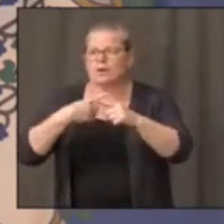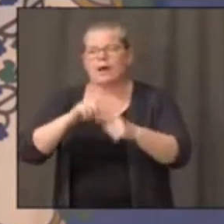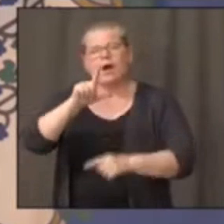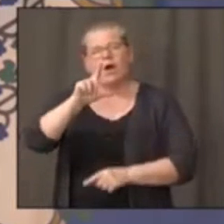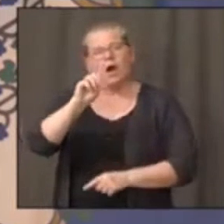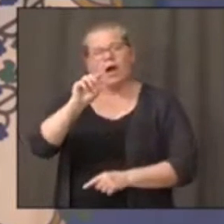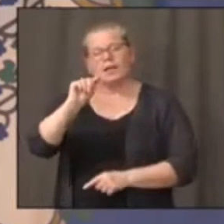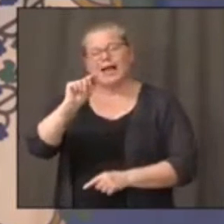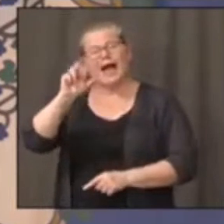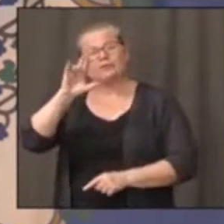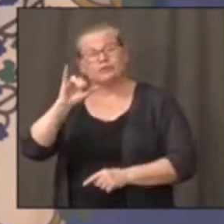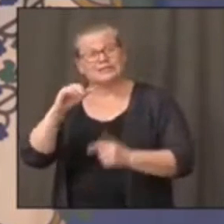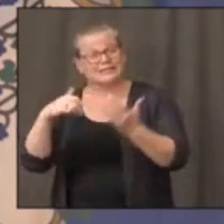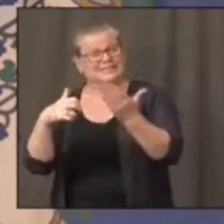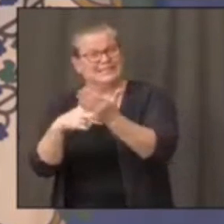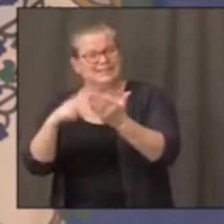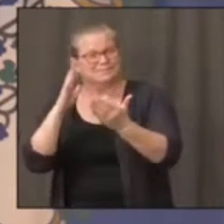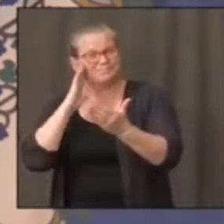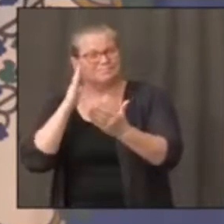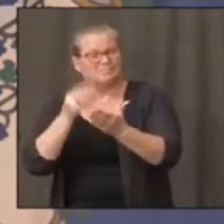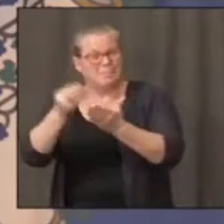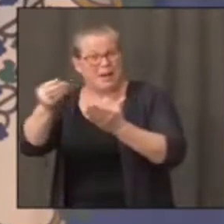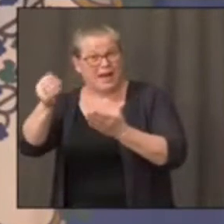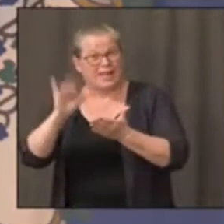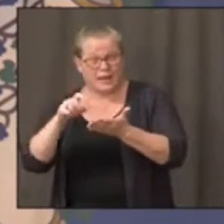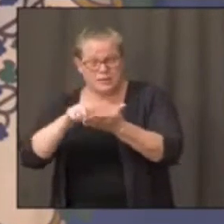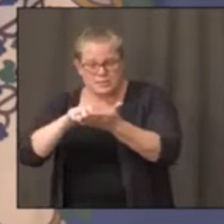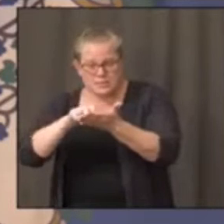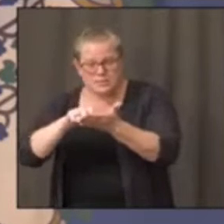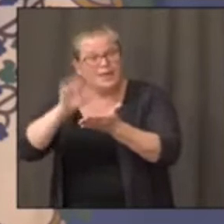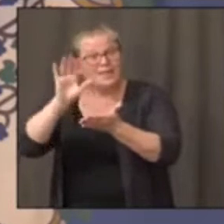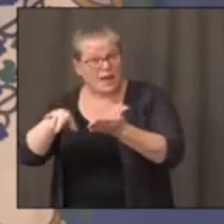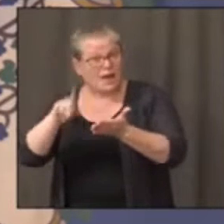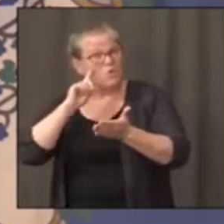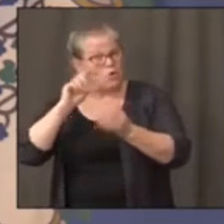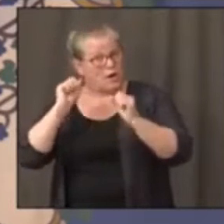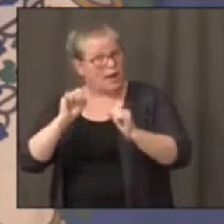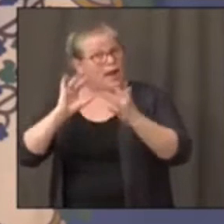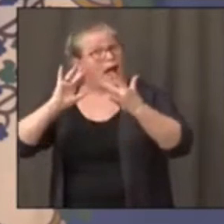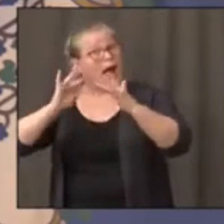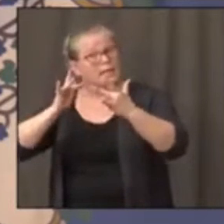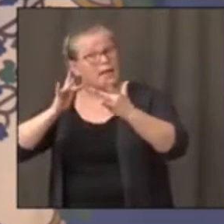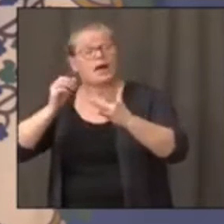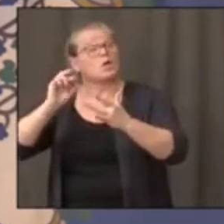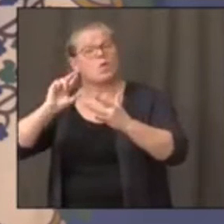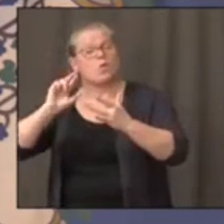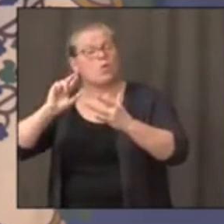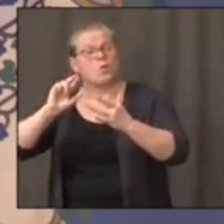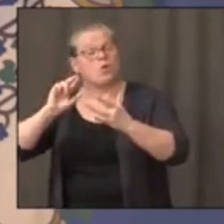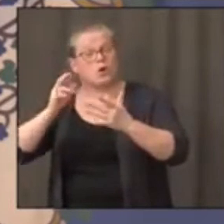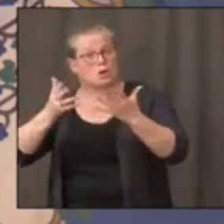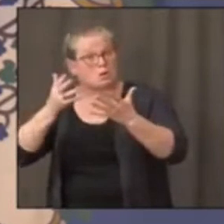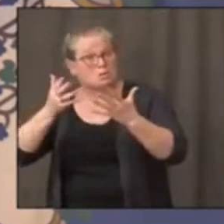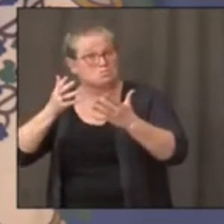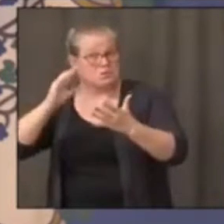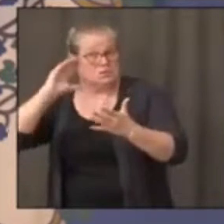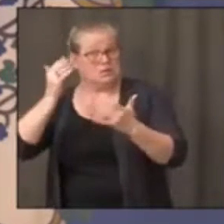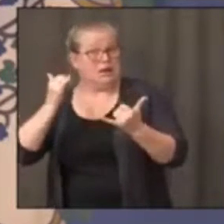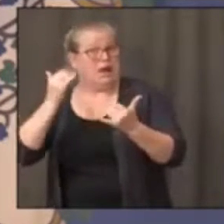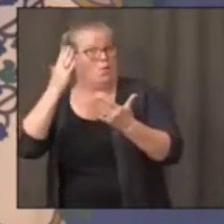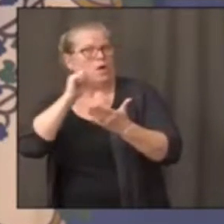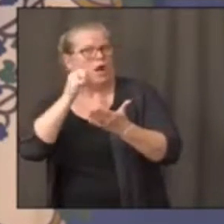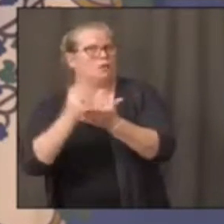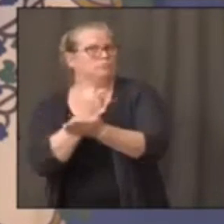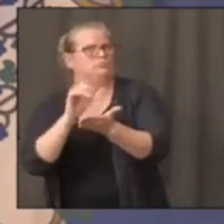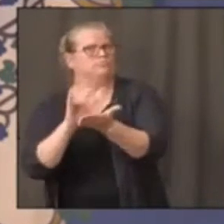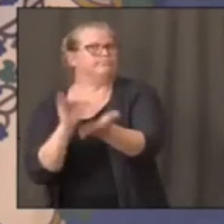looks pretty good. Is that something that will come up again in the near future? Probably come up not in a special session, but